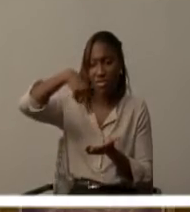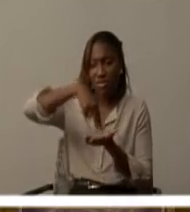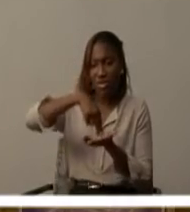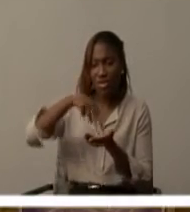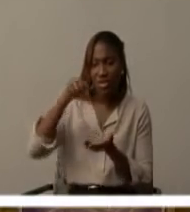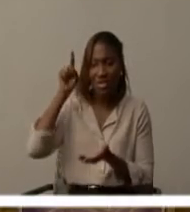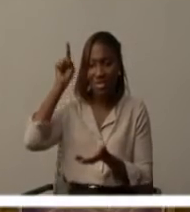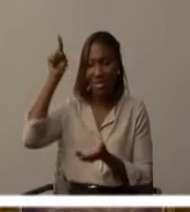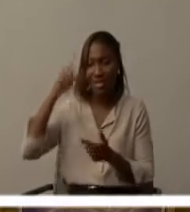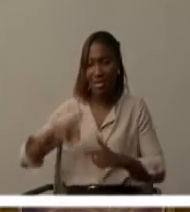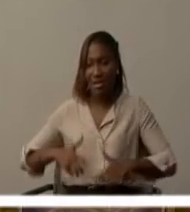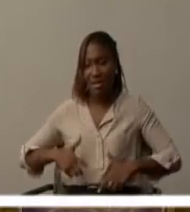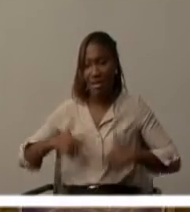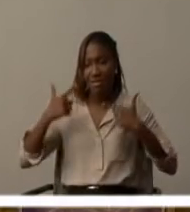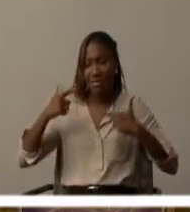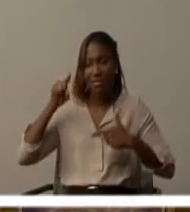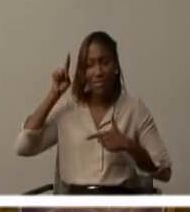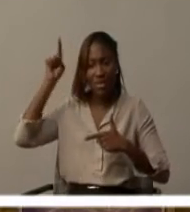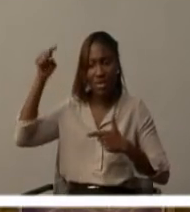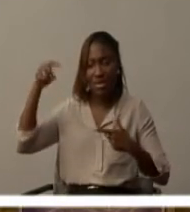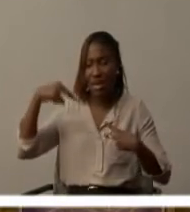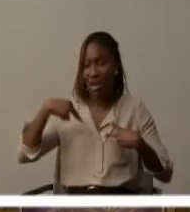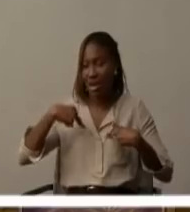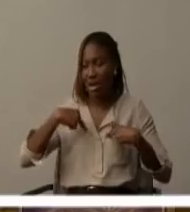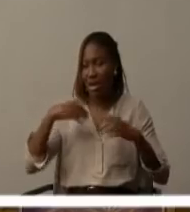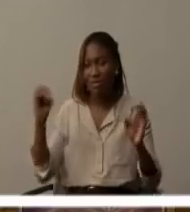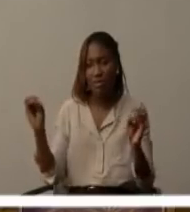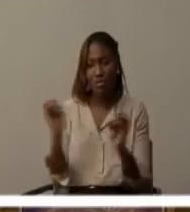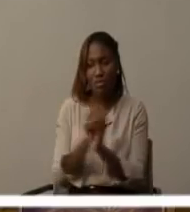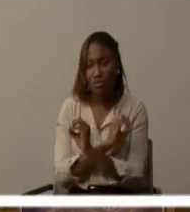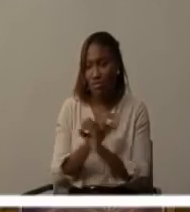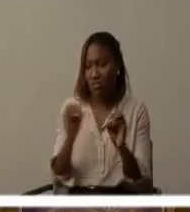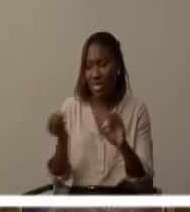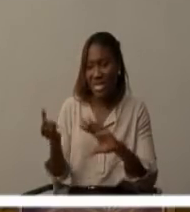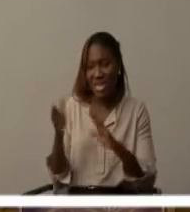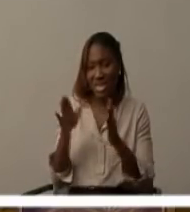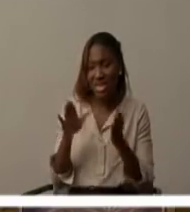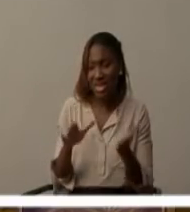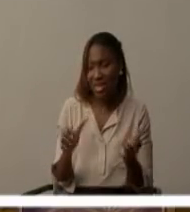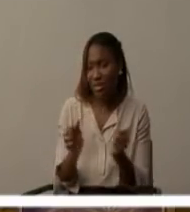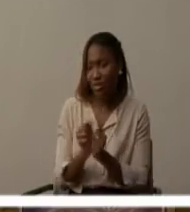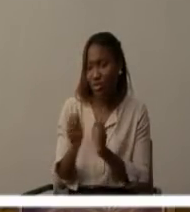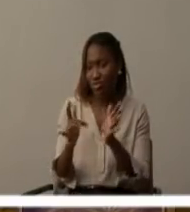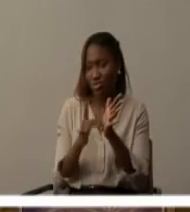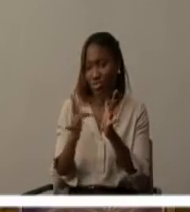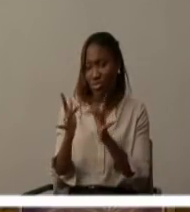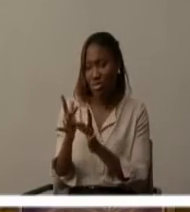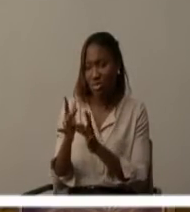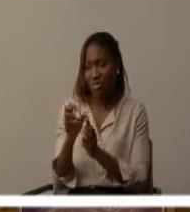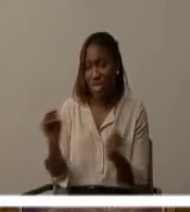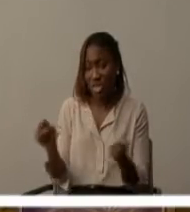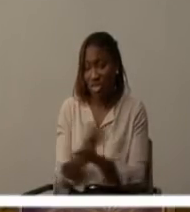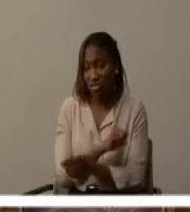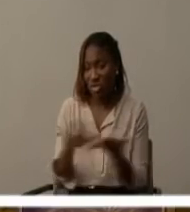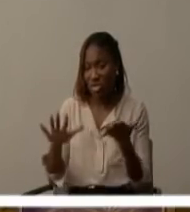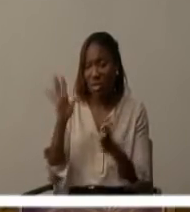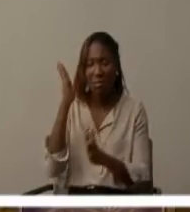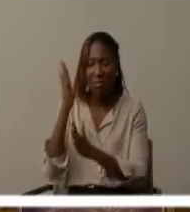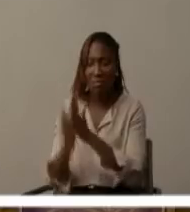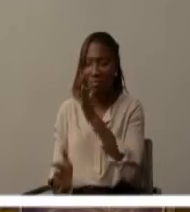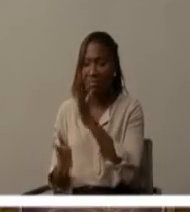With him, there is no death. There is no destruction. And everything that looks like sickness and